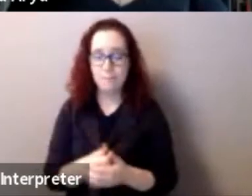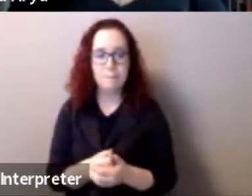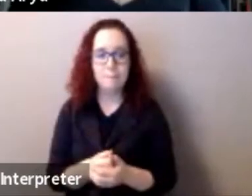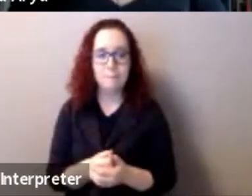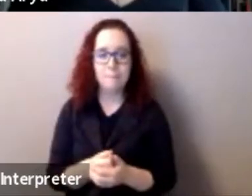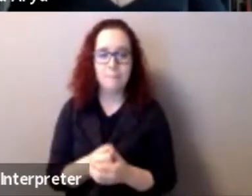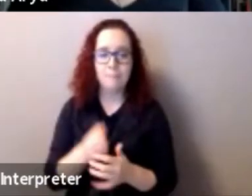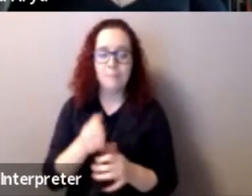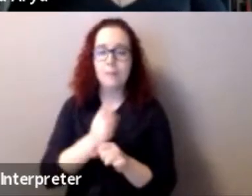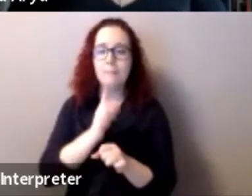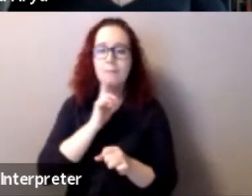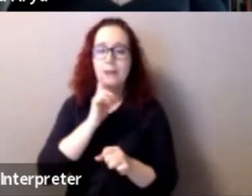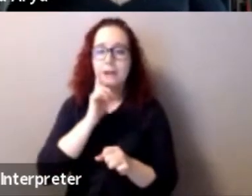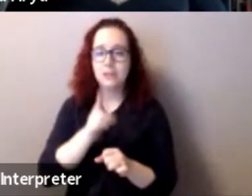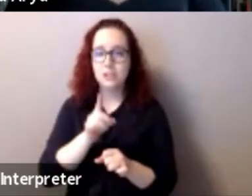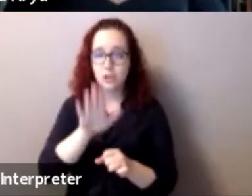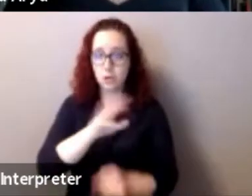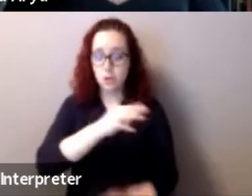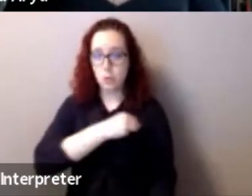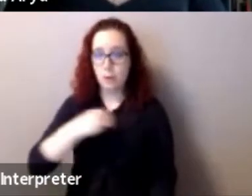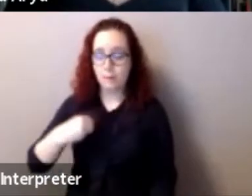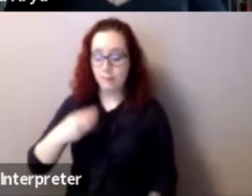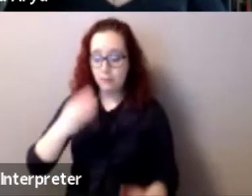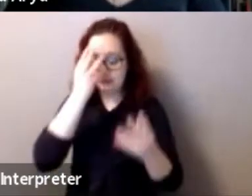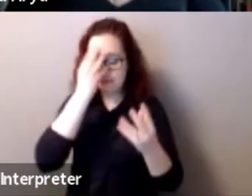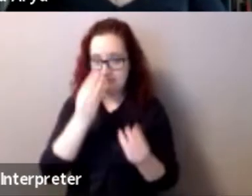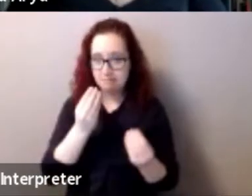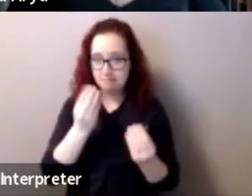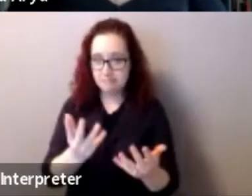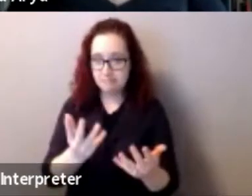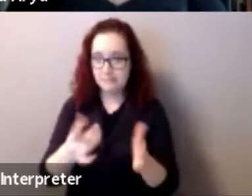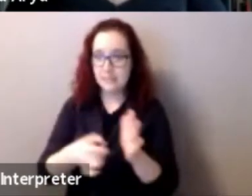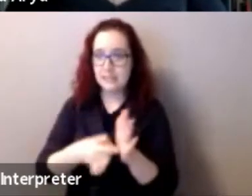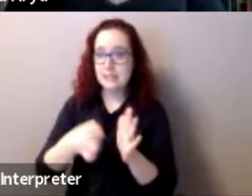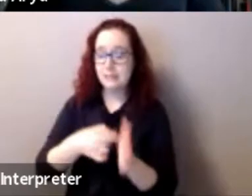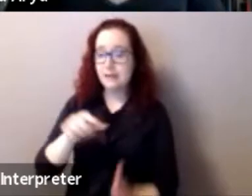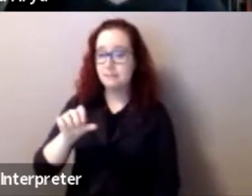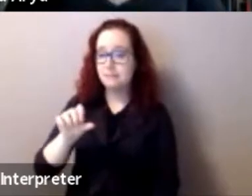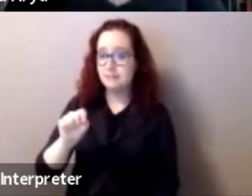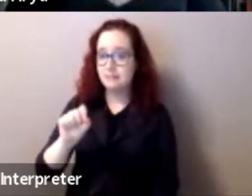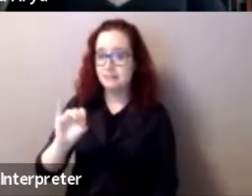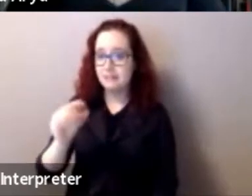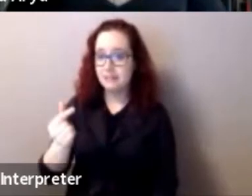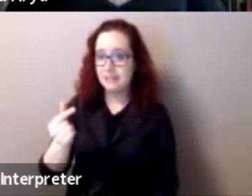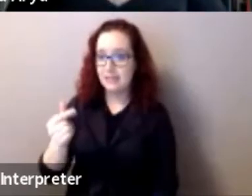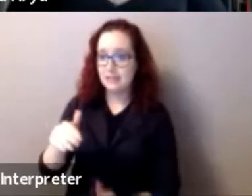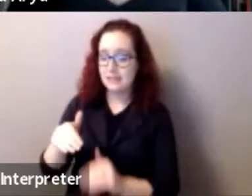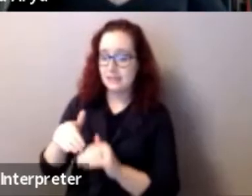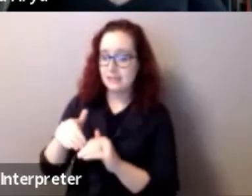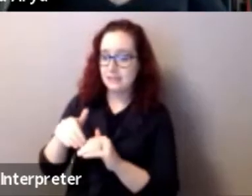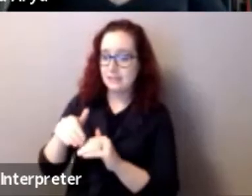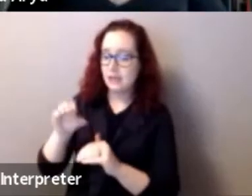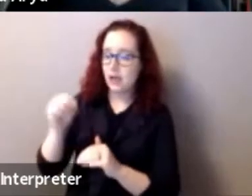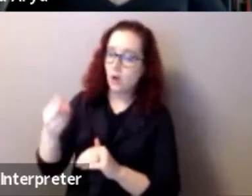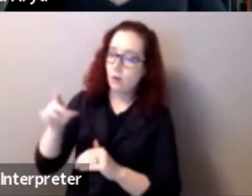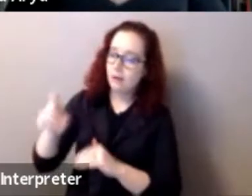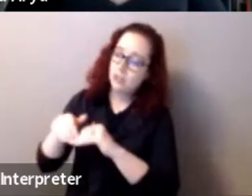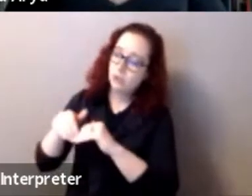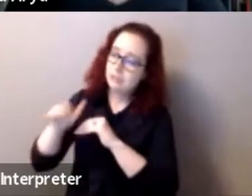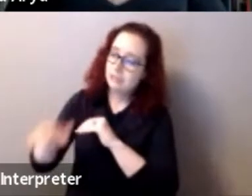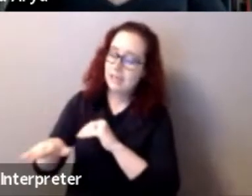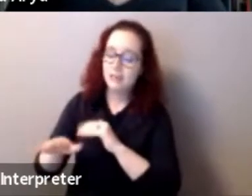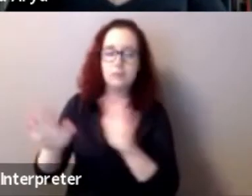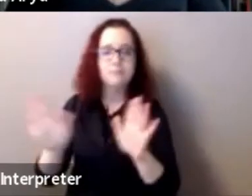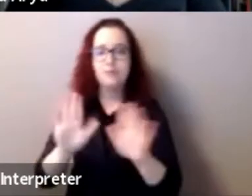keep your SIG members informed. There are SIGs that sometimes they send something and they say, oh, I need to send something. No, you need to have a